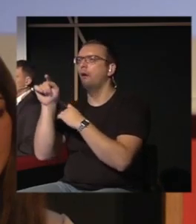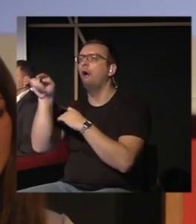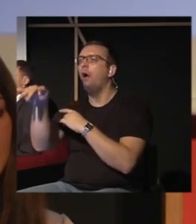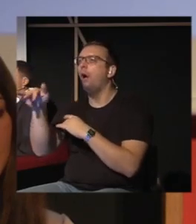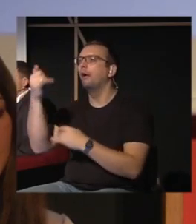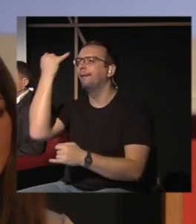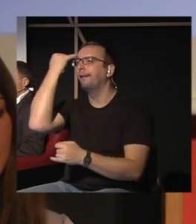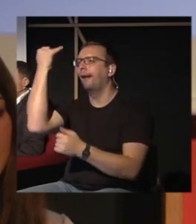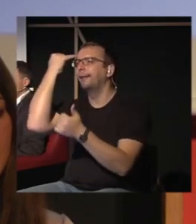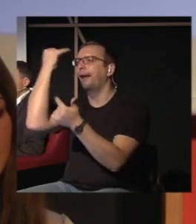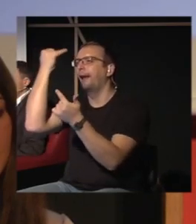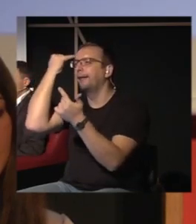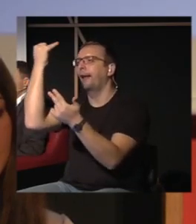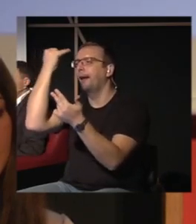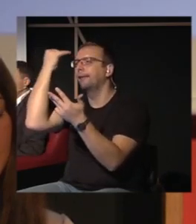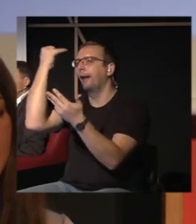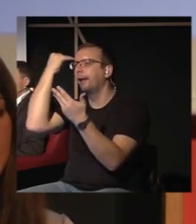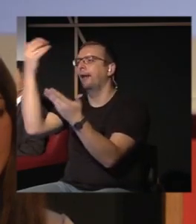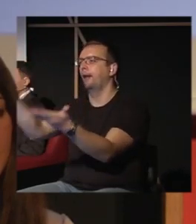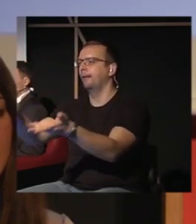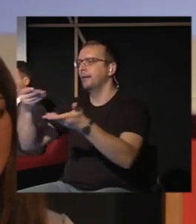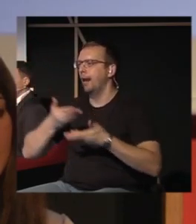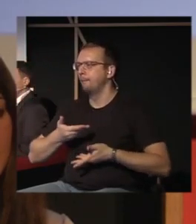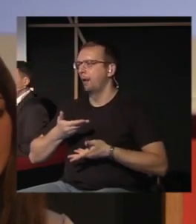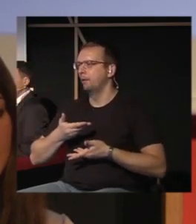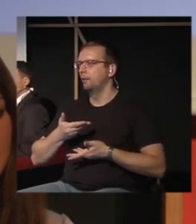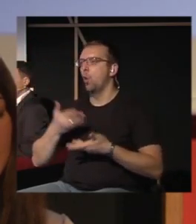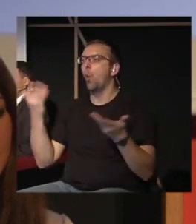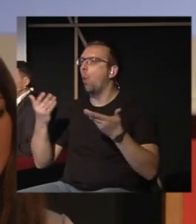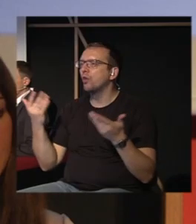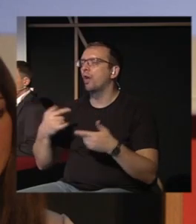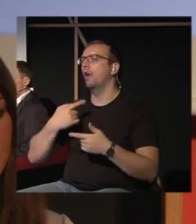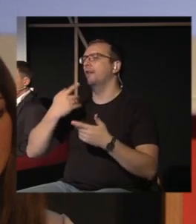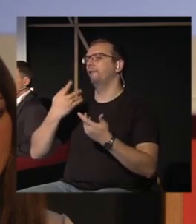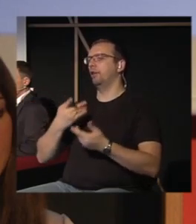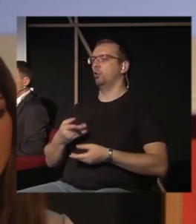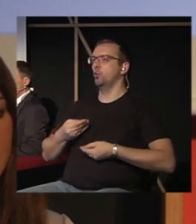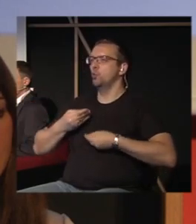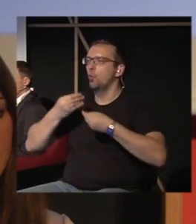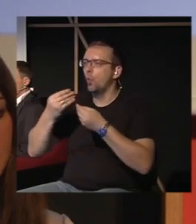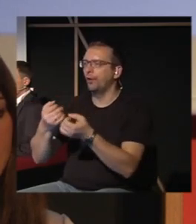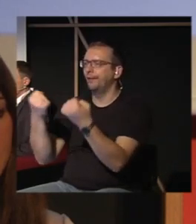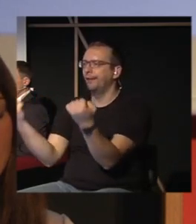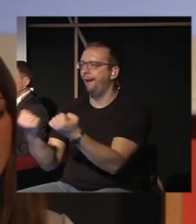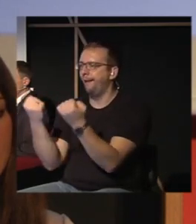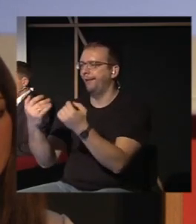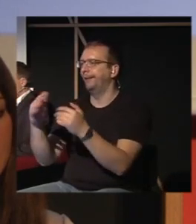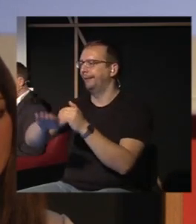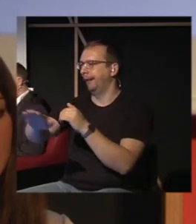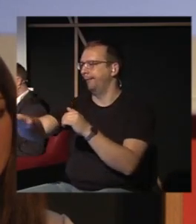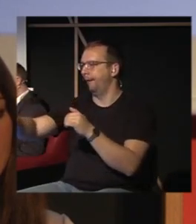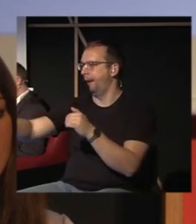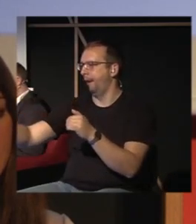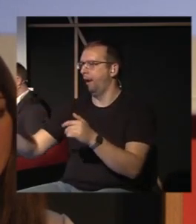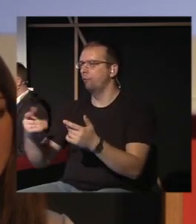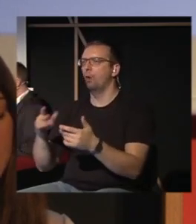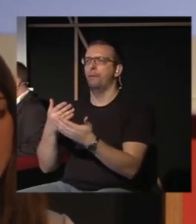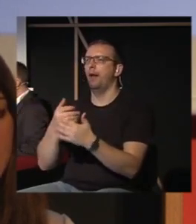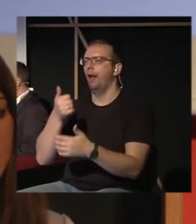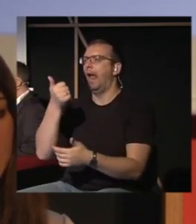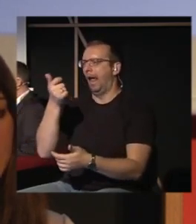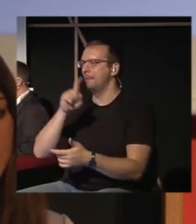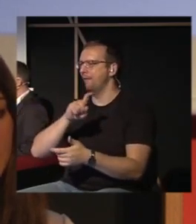example, once a week. And the most important thing is to communicate,